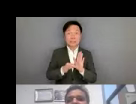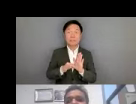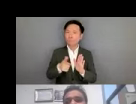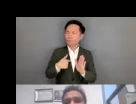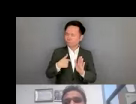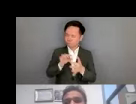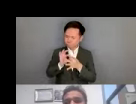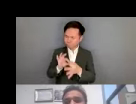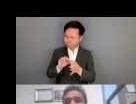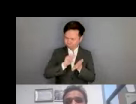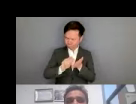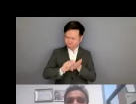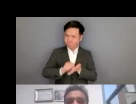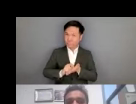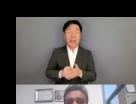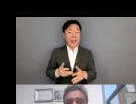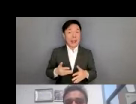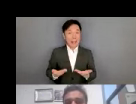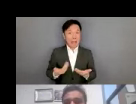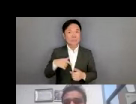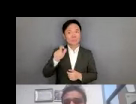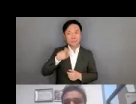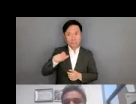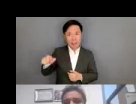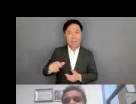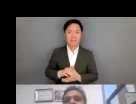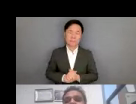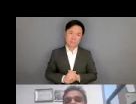So currently where Nepal is,